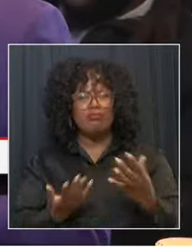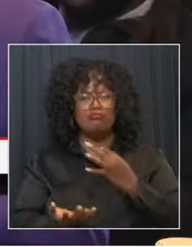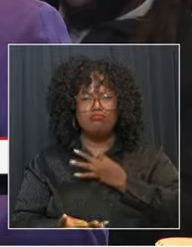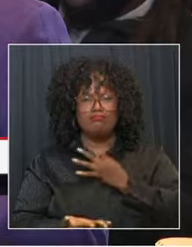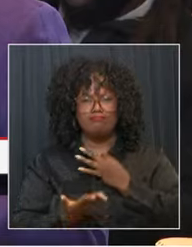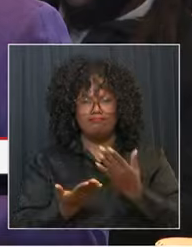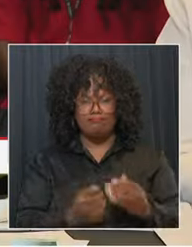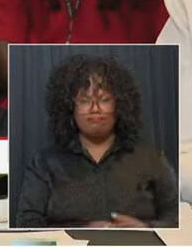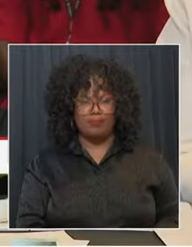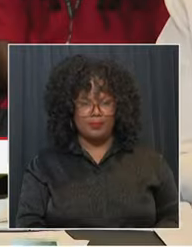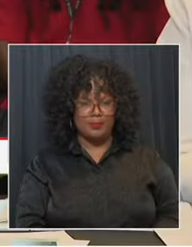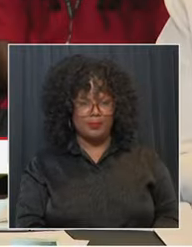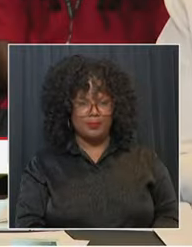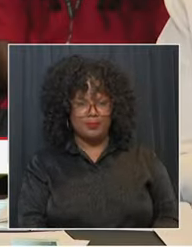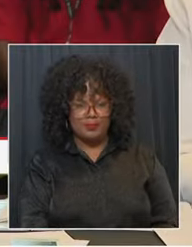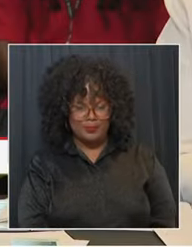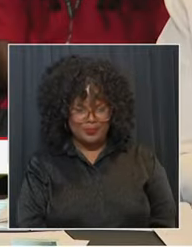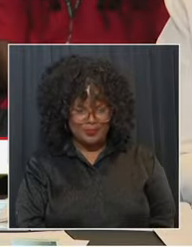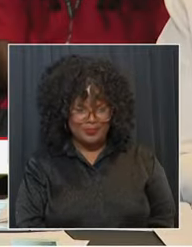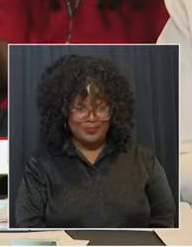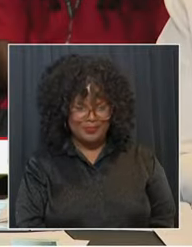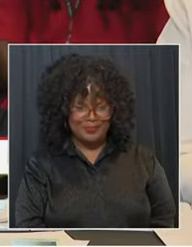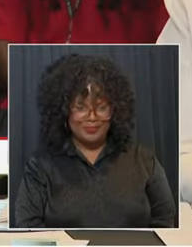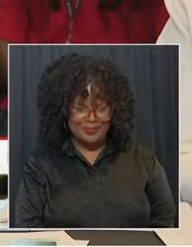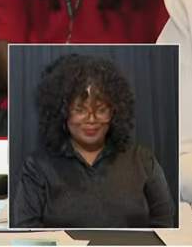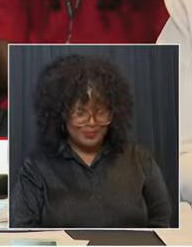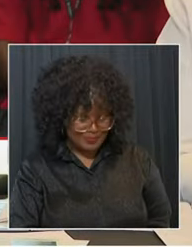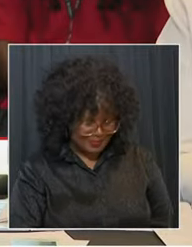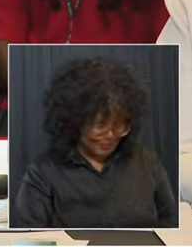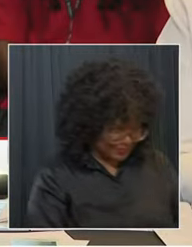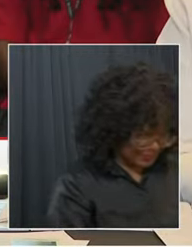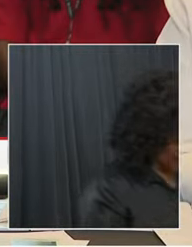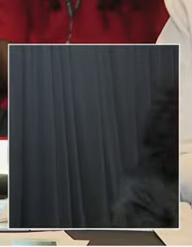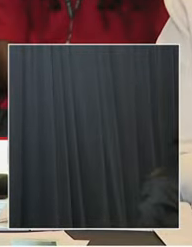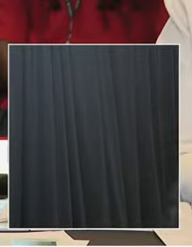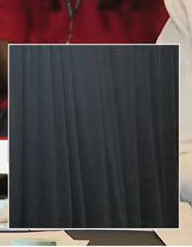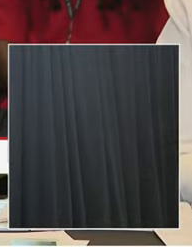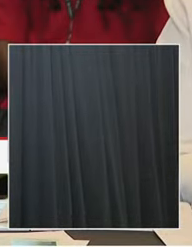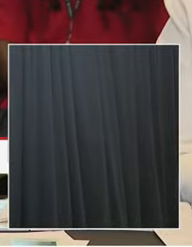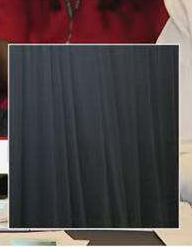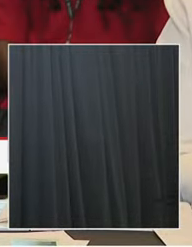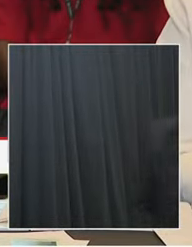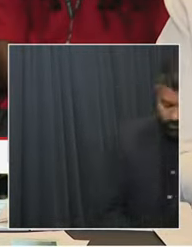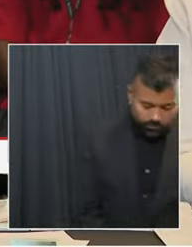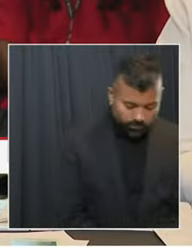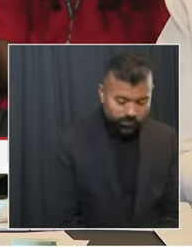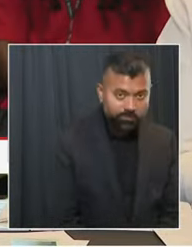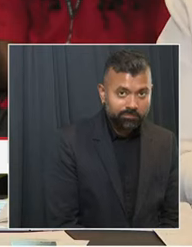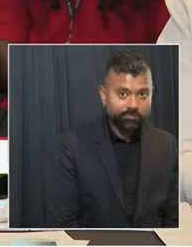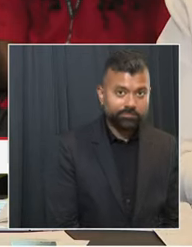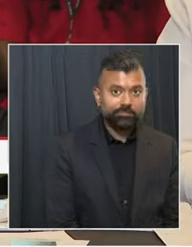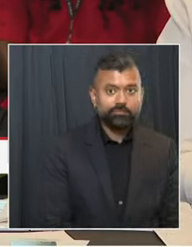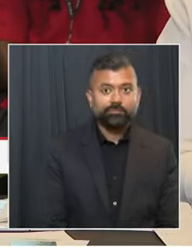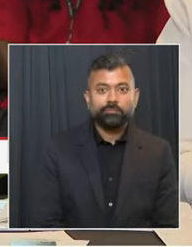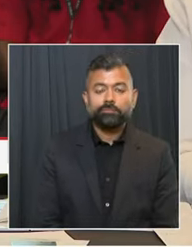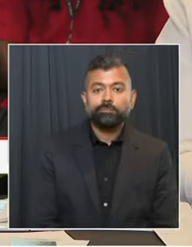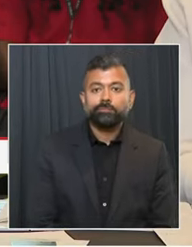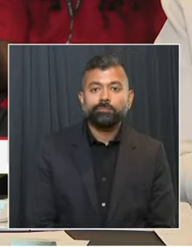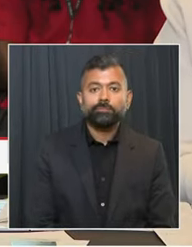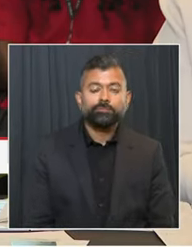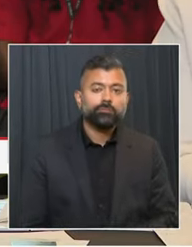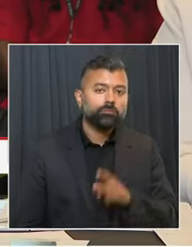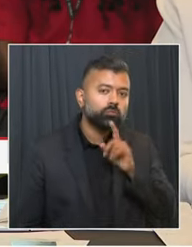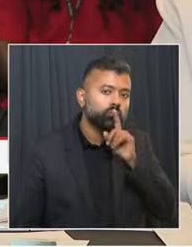that, Matt, but just to kind of provide some context, we have a local program that is probably unlike